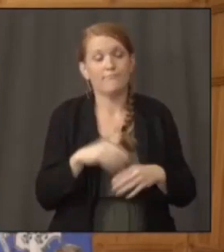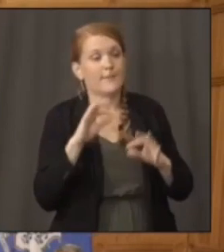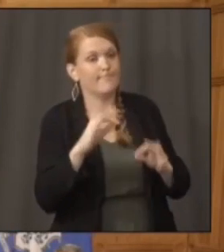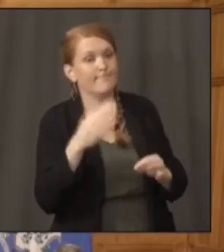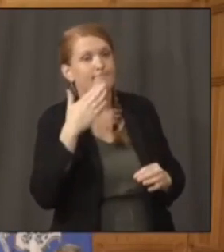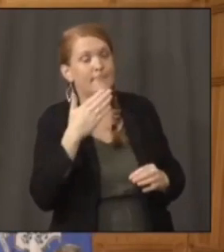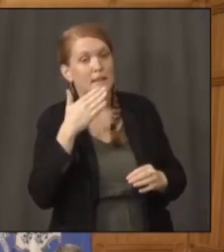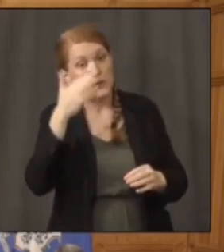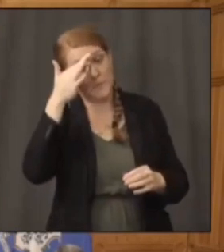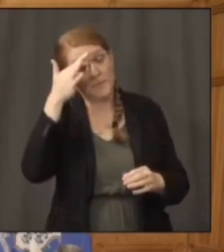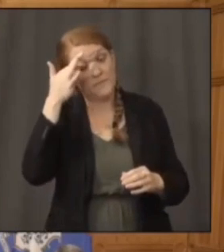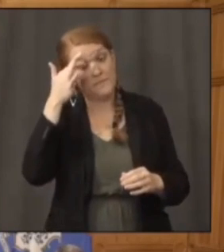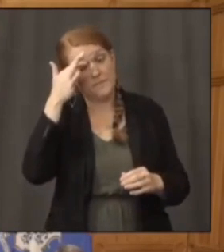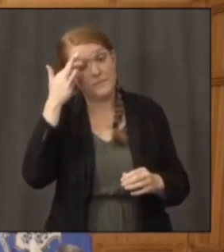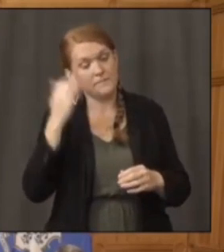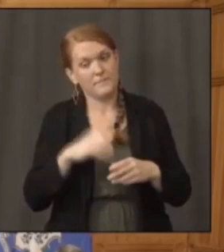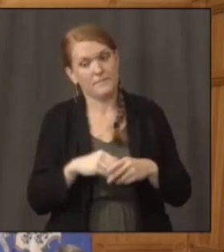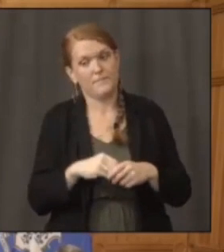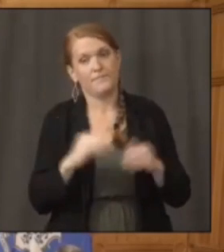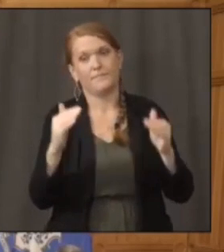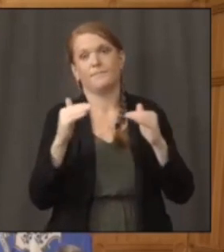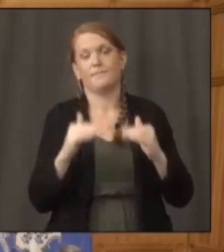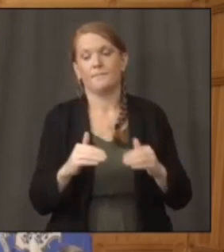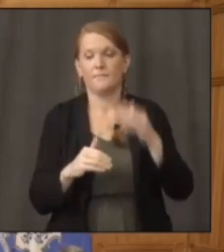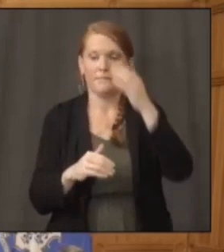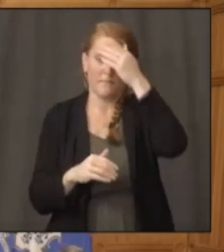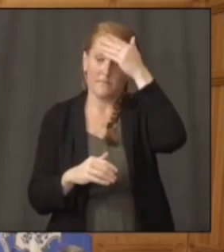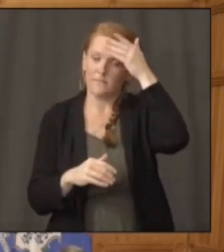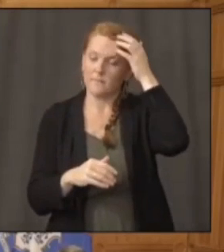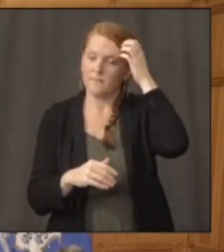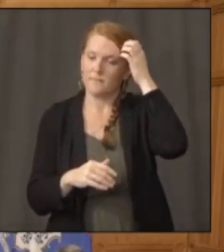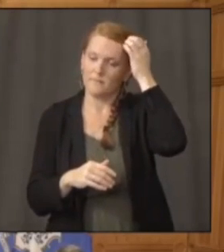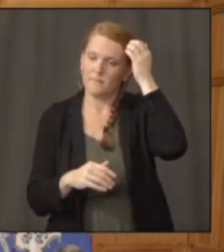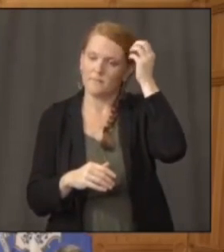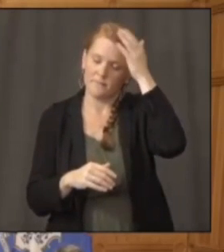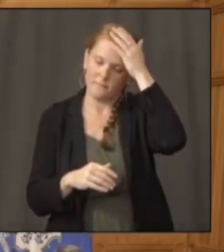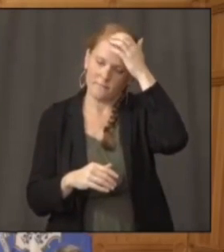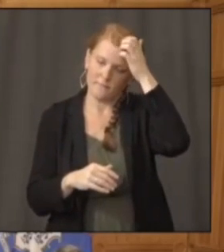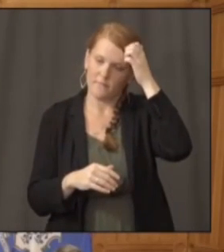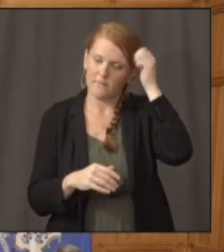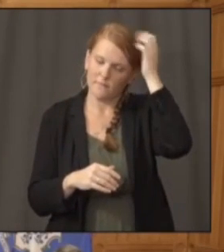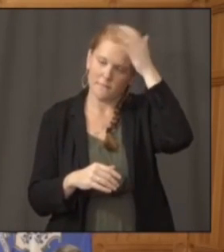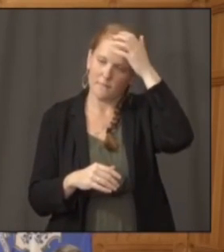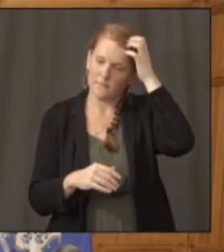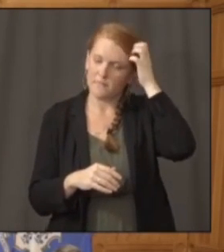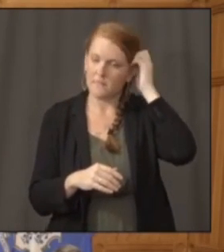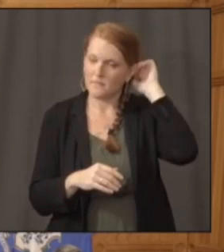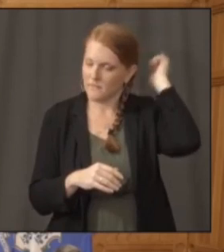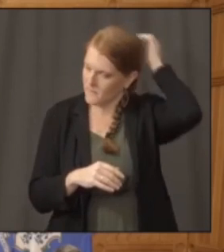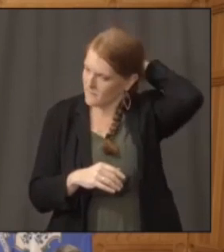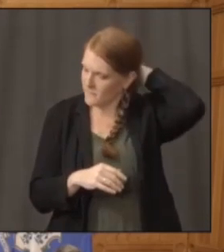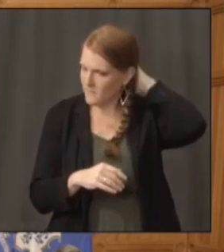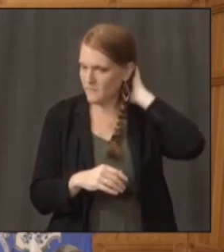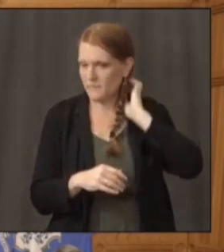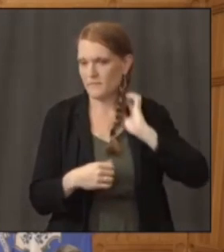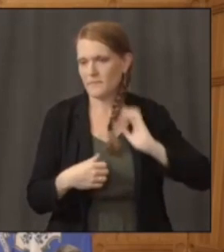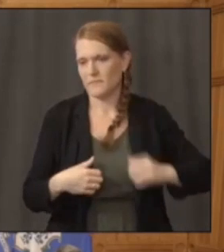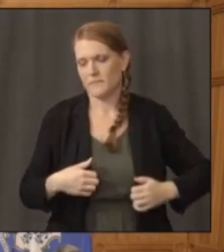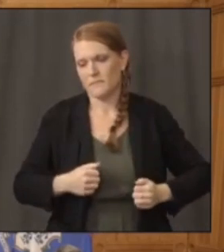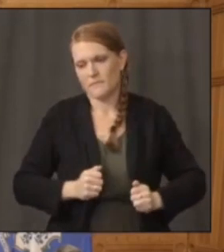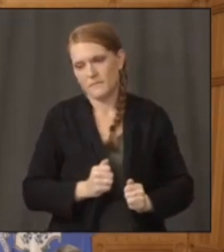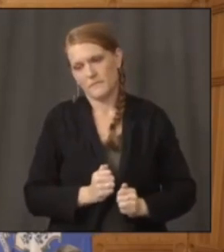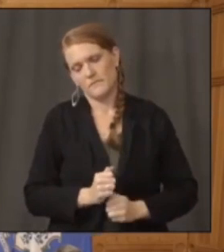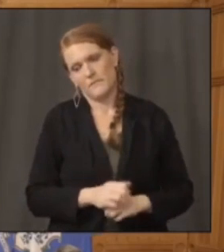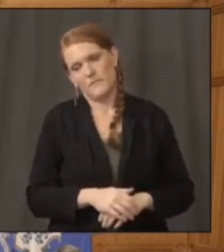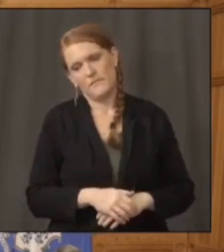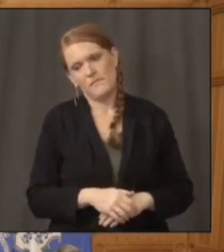The Waterbury Republican American. Thanks. we've heard Sturgis mentioned a couple of times.